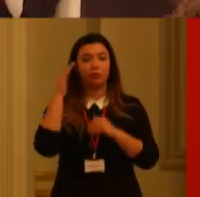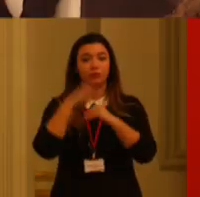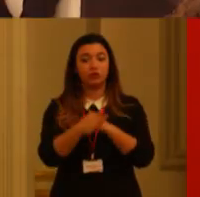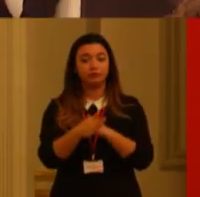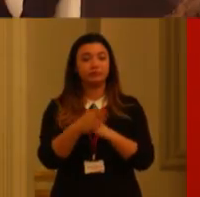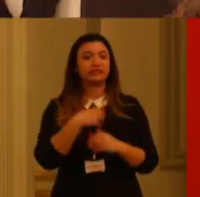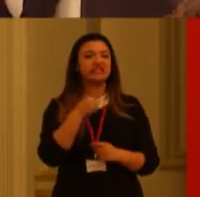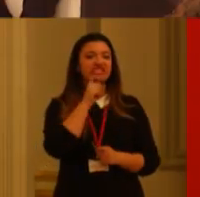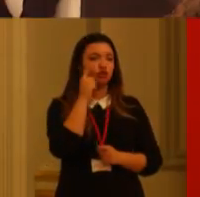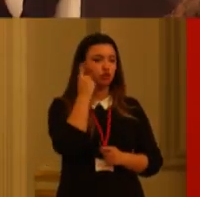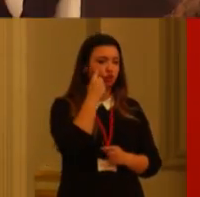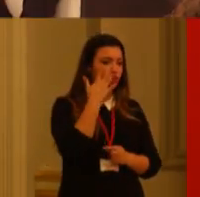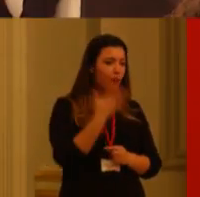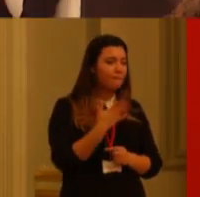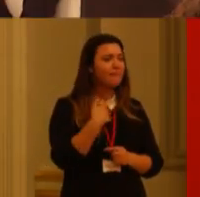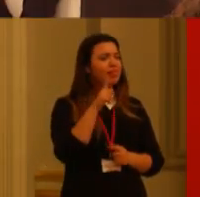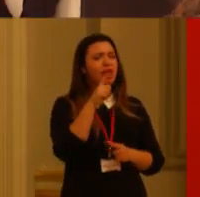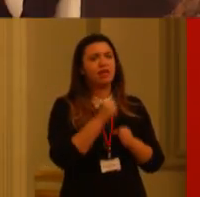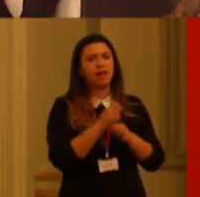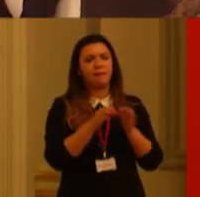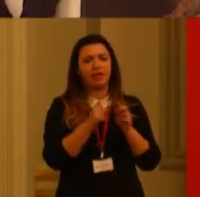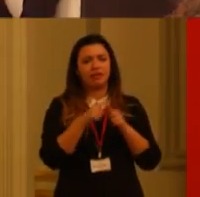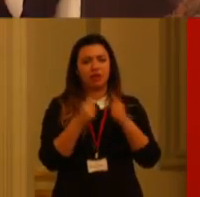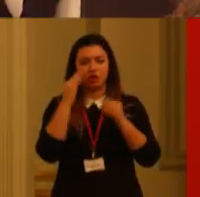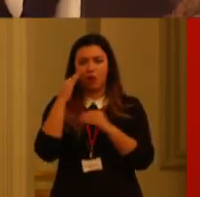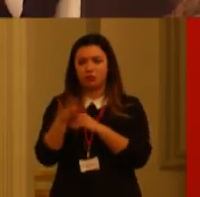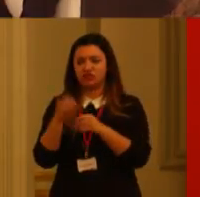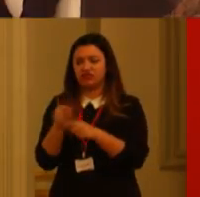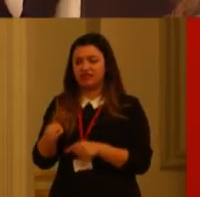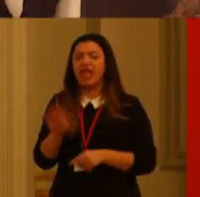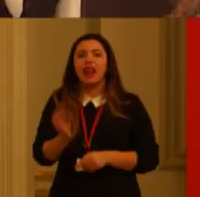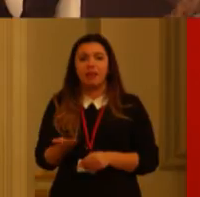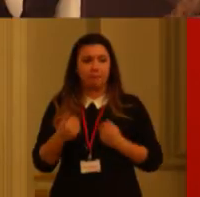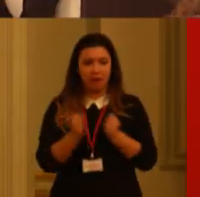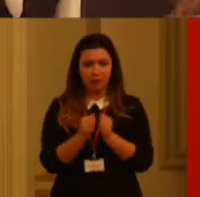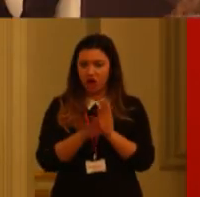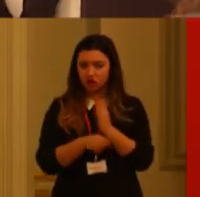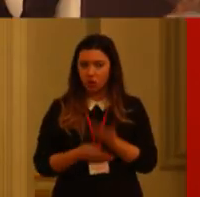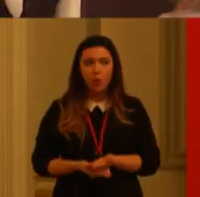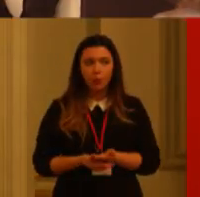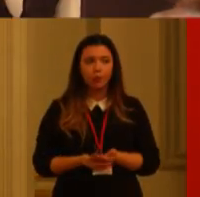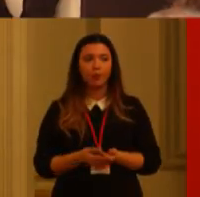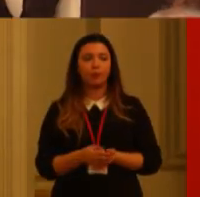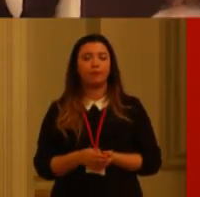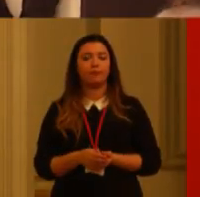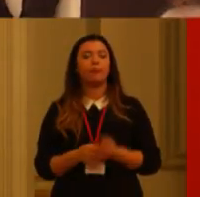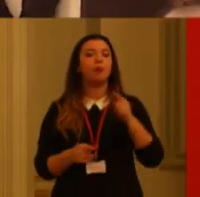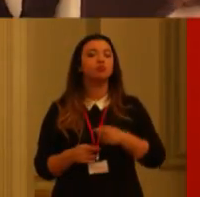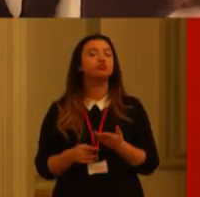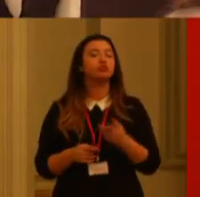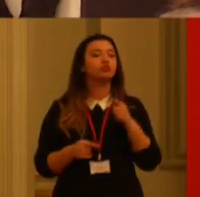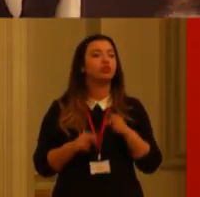ban. Sensitivities of the society was presented as an excuse. It's as if LGBT is not included in